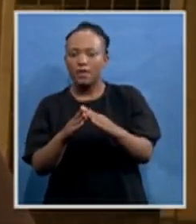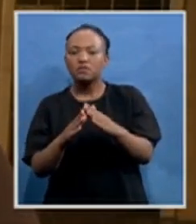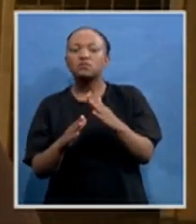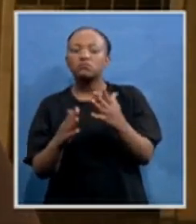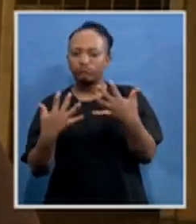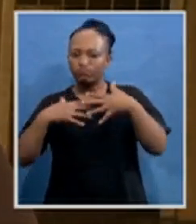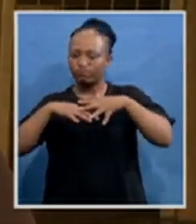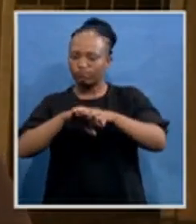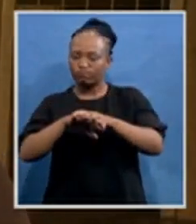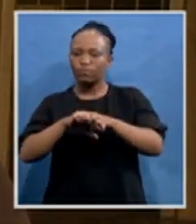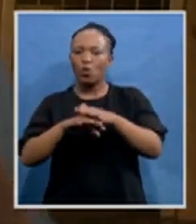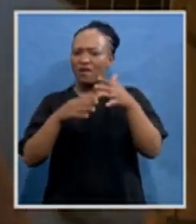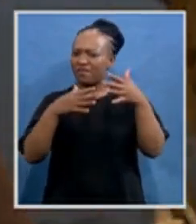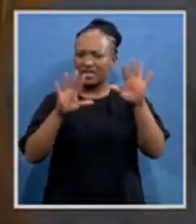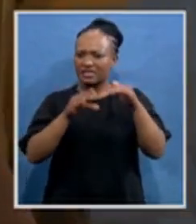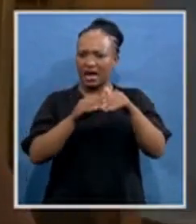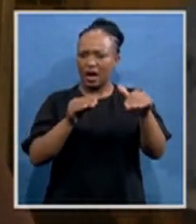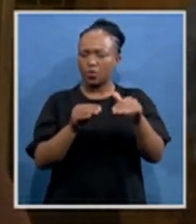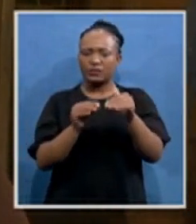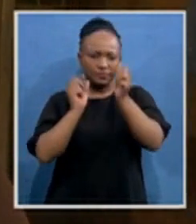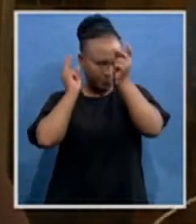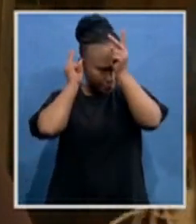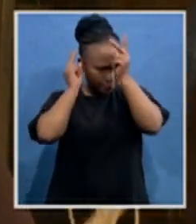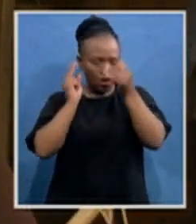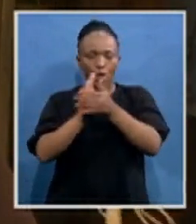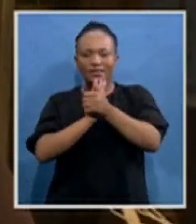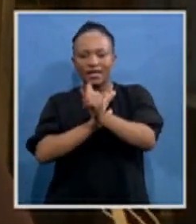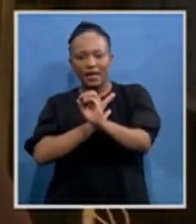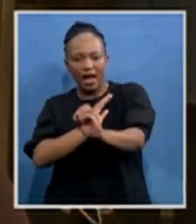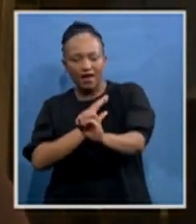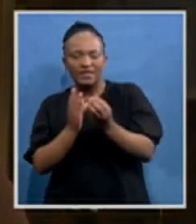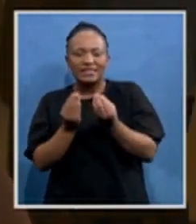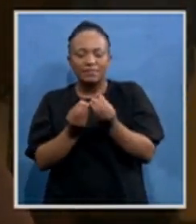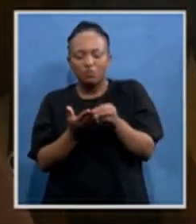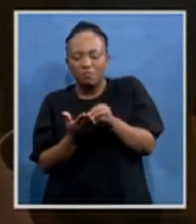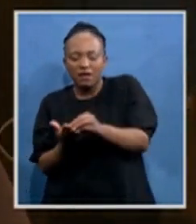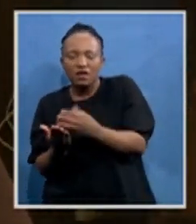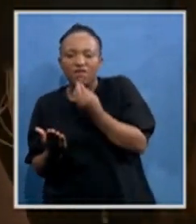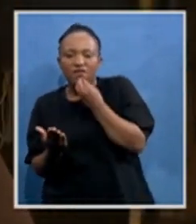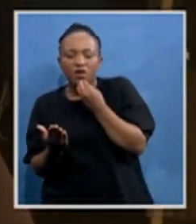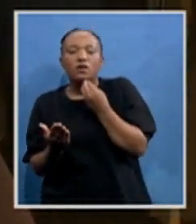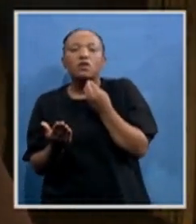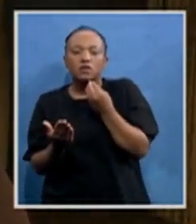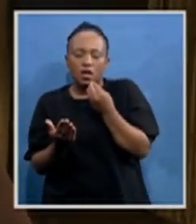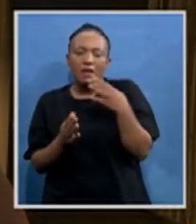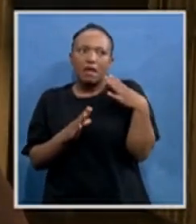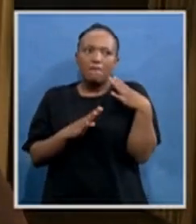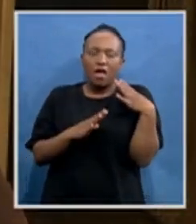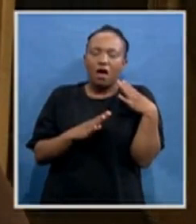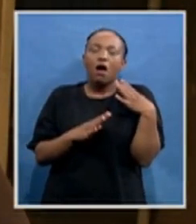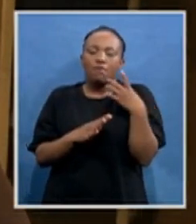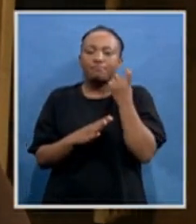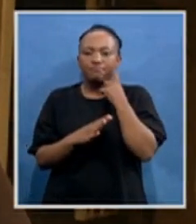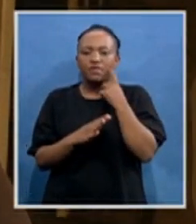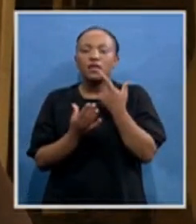to offer, if they have something to put on the table, it could just ease that burden for them to be integrated back into society as